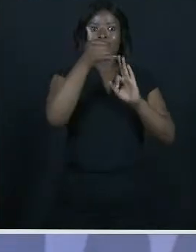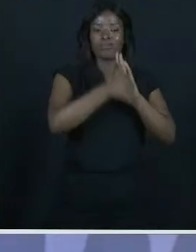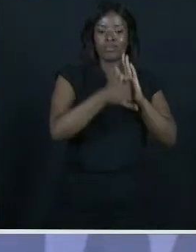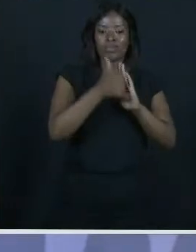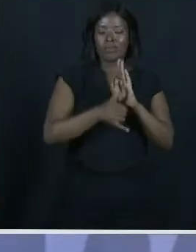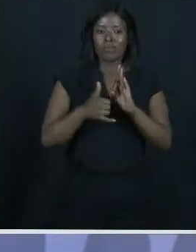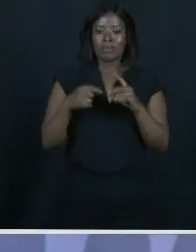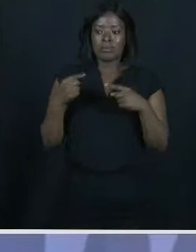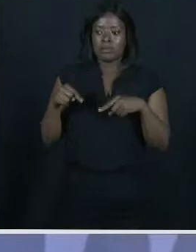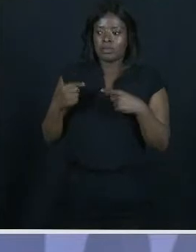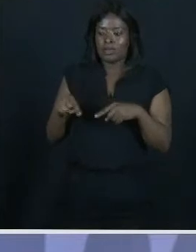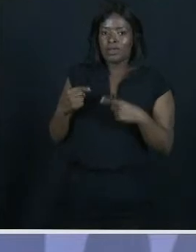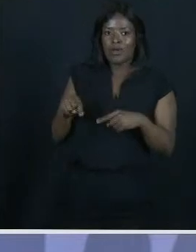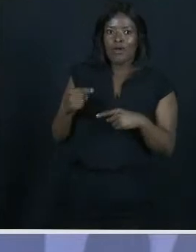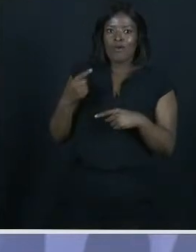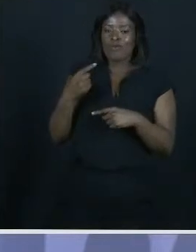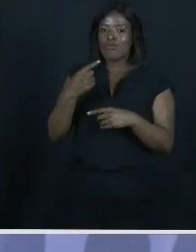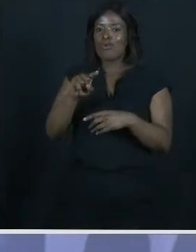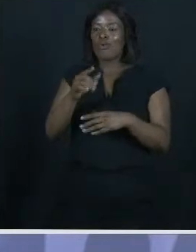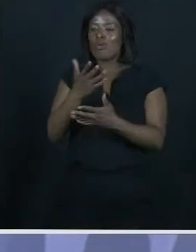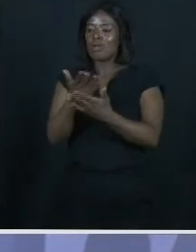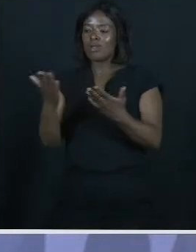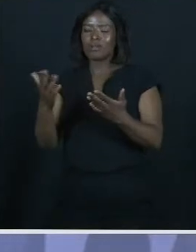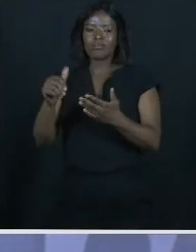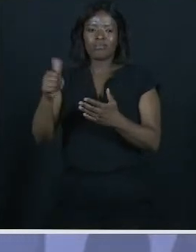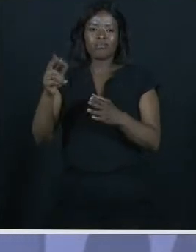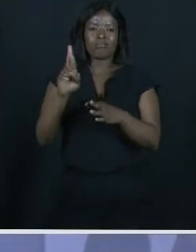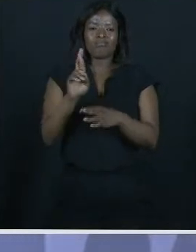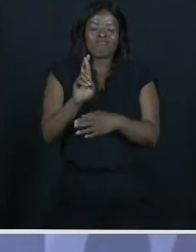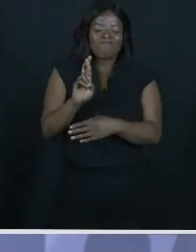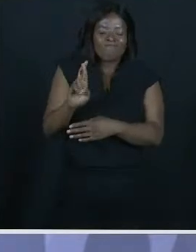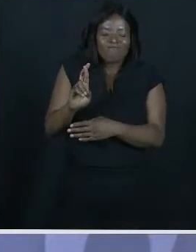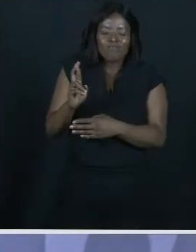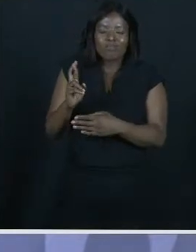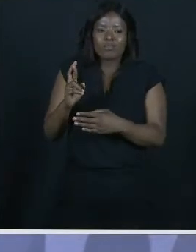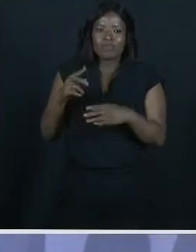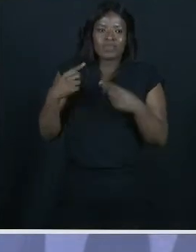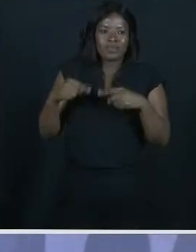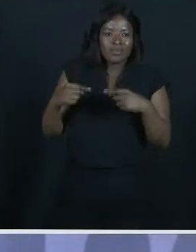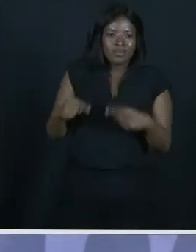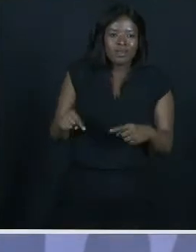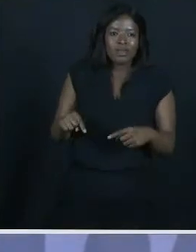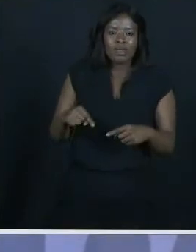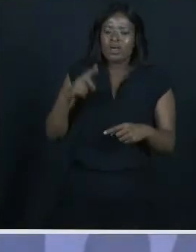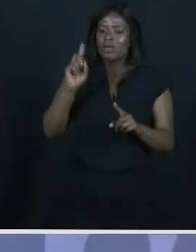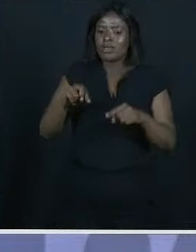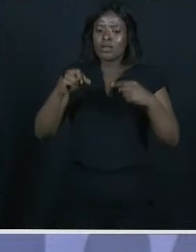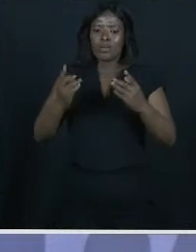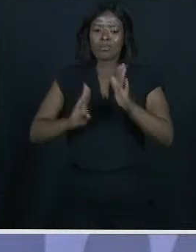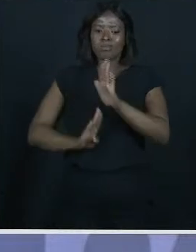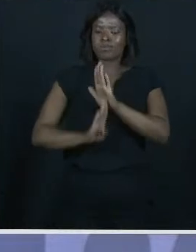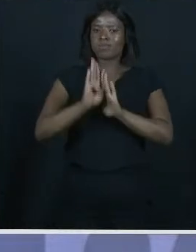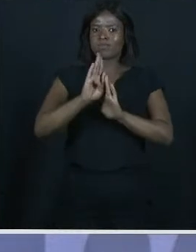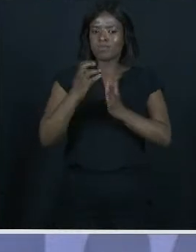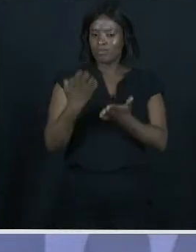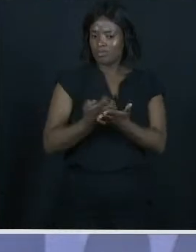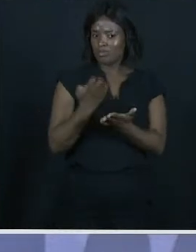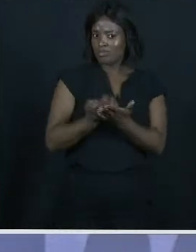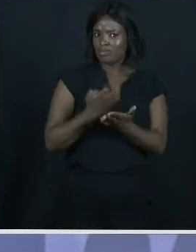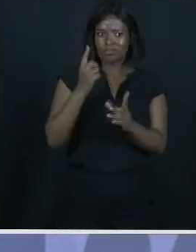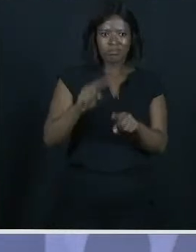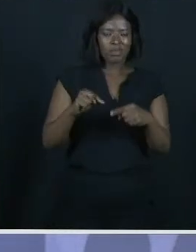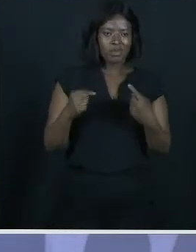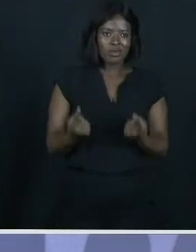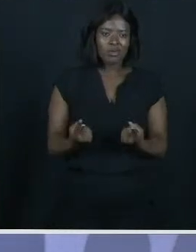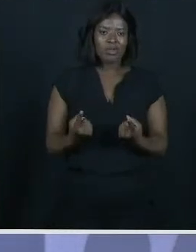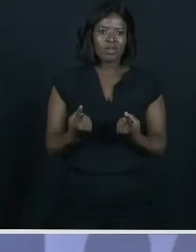loved ones, they cannot realize their true economic potential. And